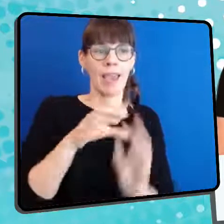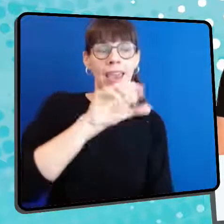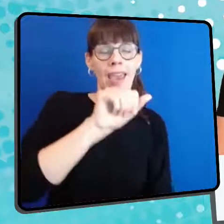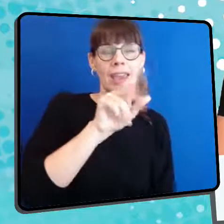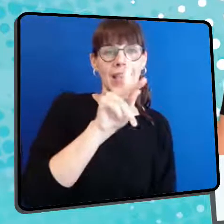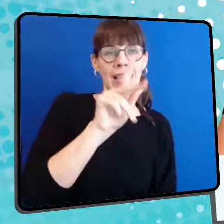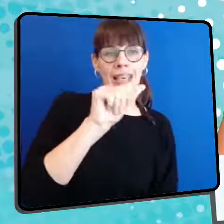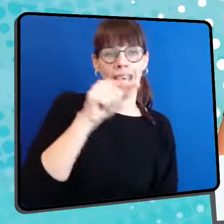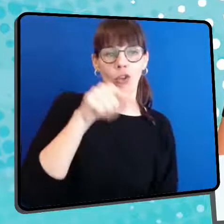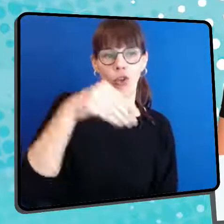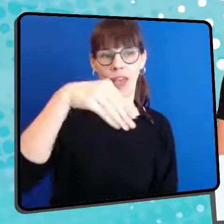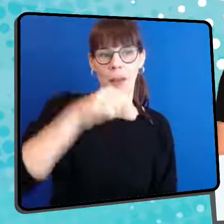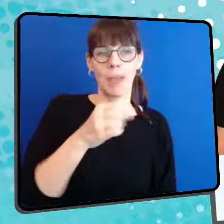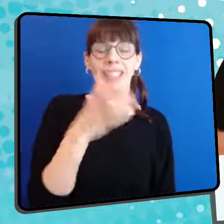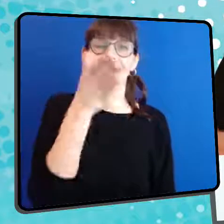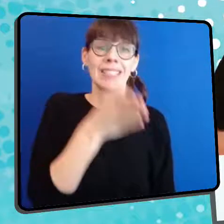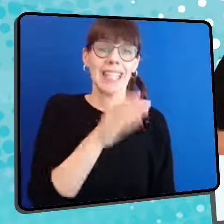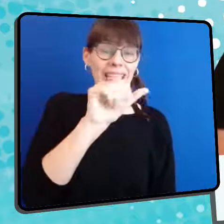ak.ms/a-bit-of-ai-cafe.